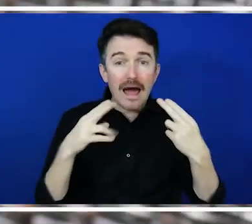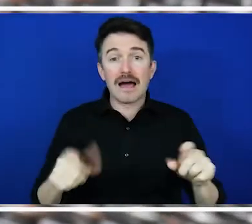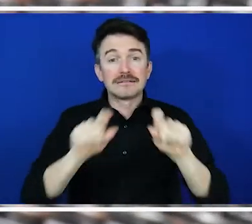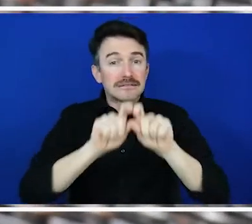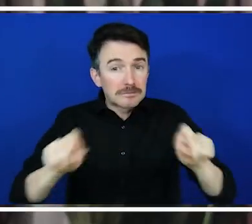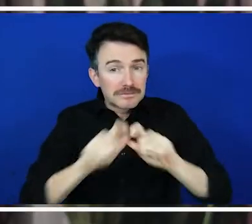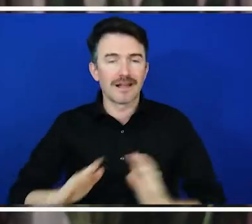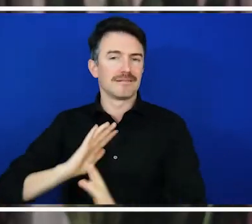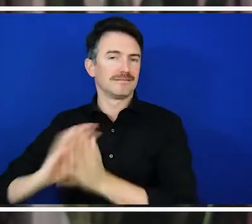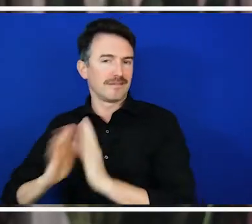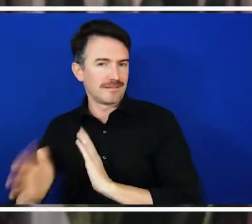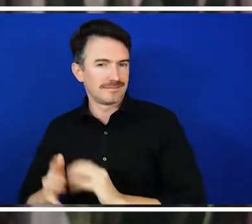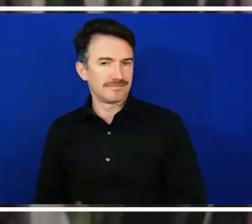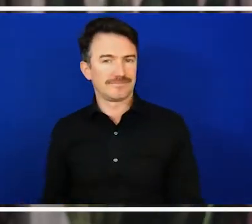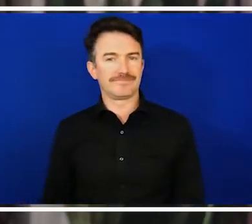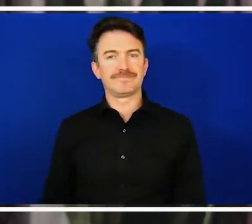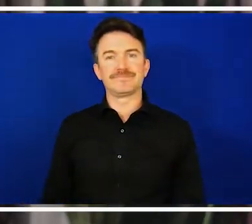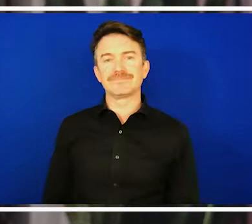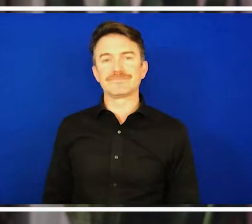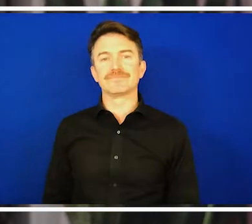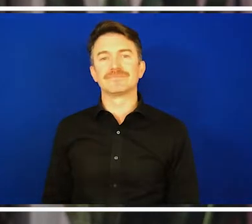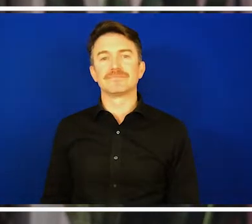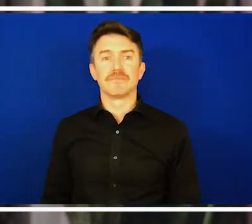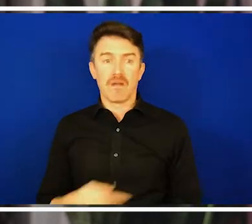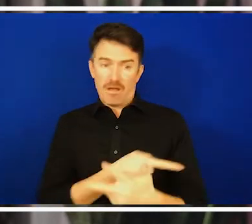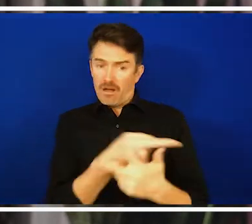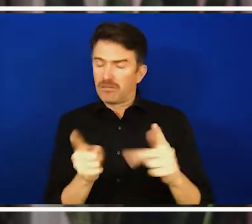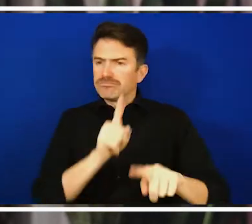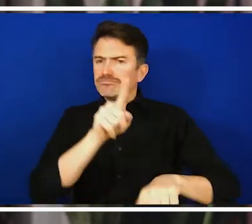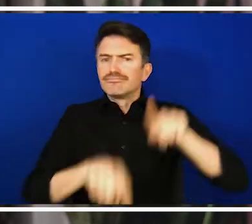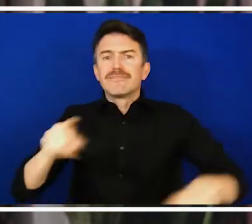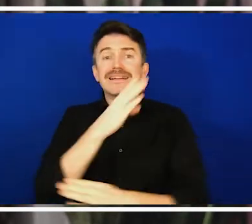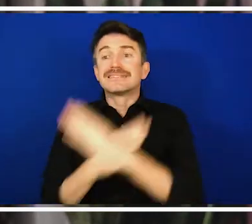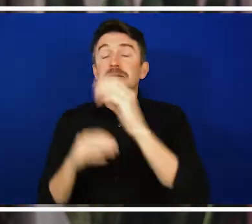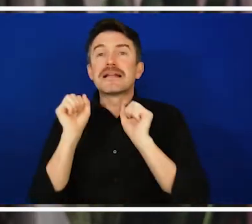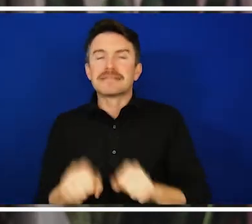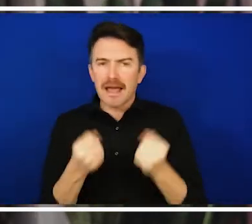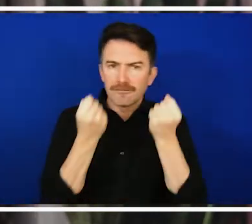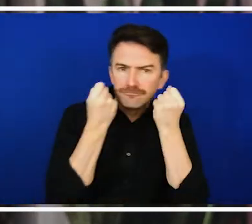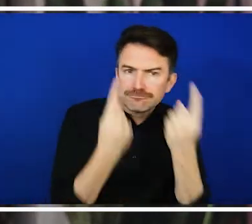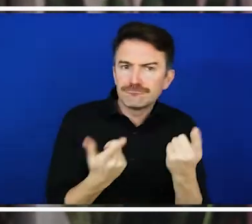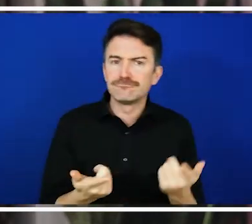and subtitles so they could be understood by people with hearing and visual disabilities.